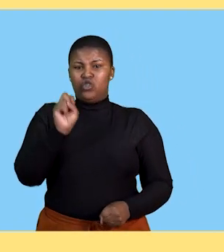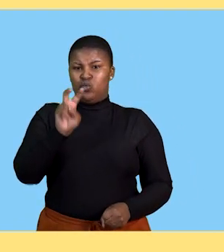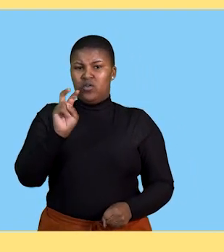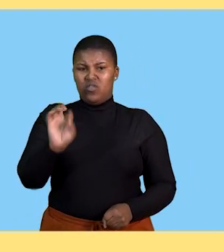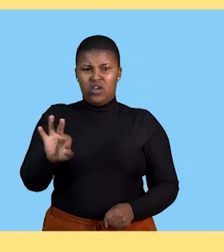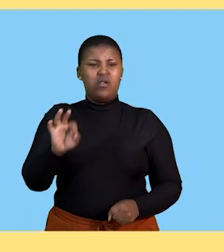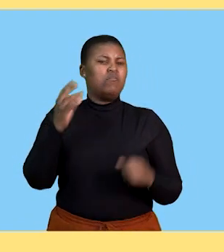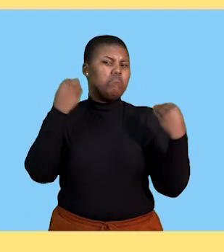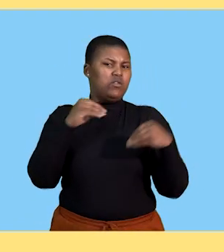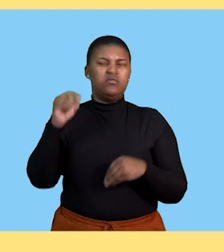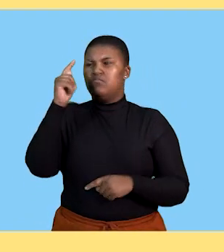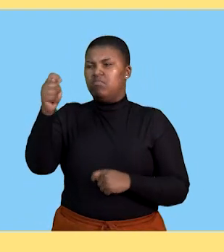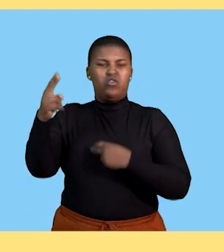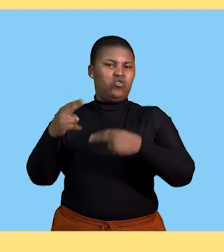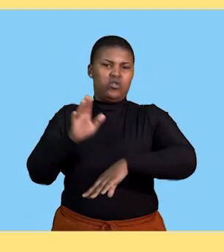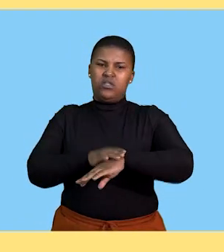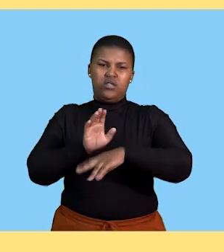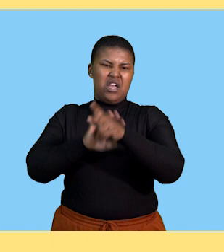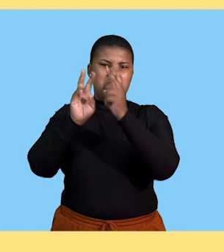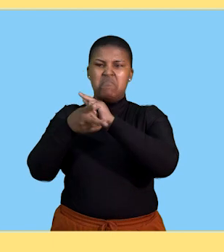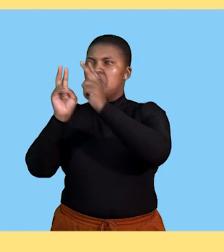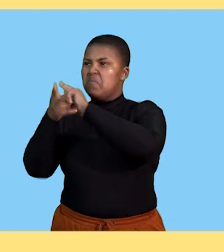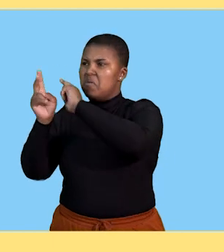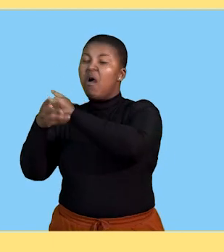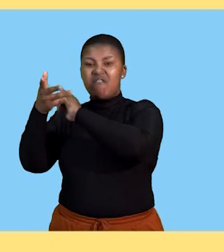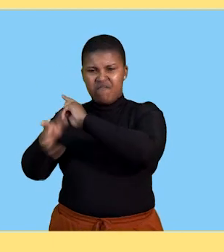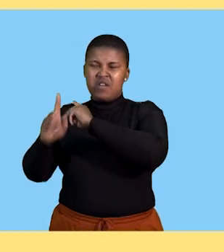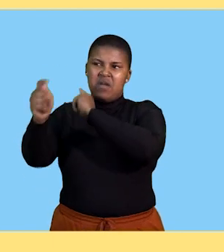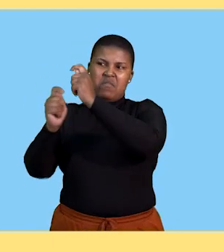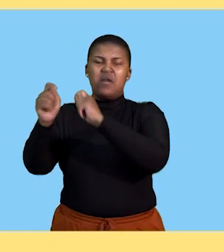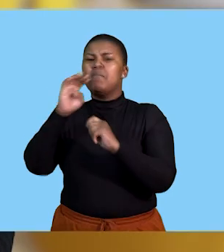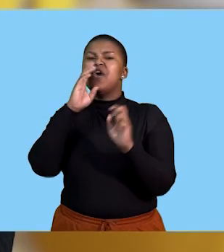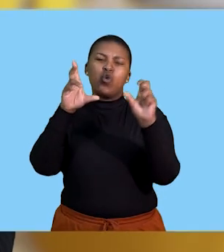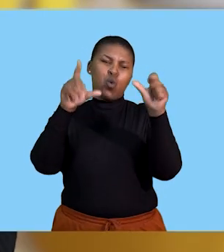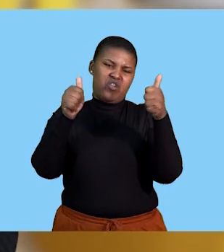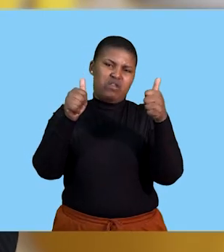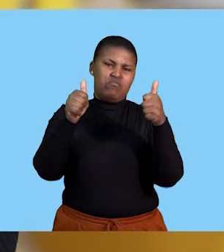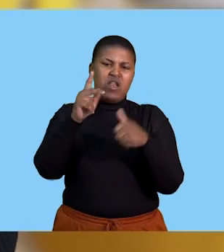without relying on selling stock. In other words, the business is in a good